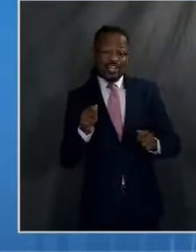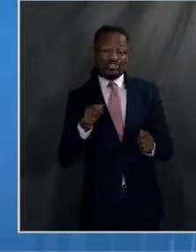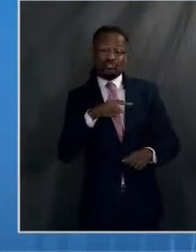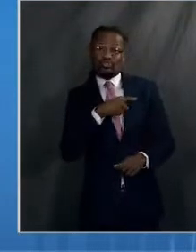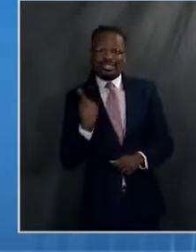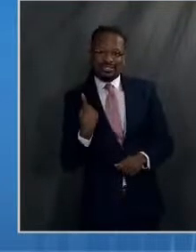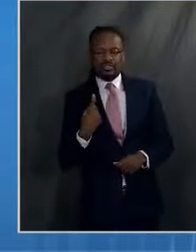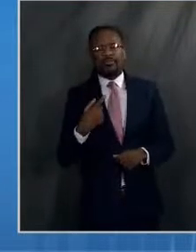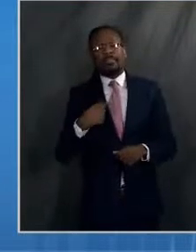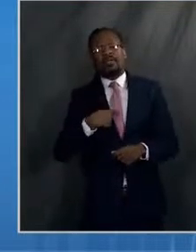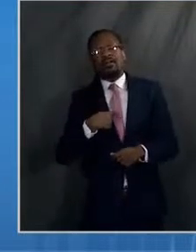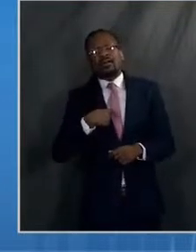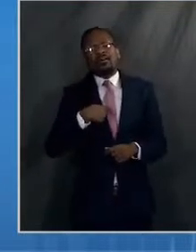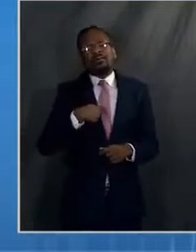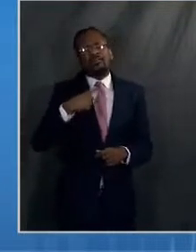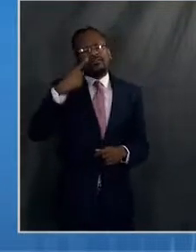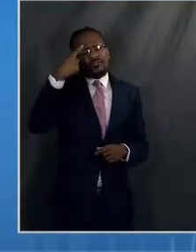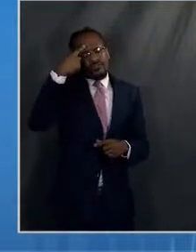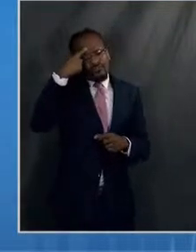say with regard to